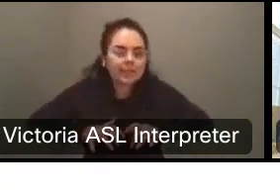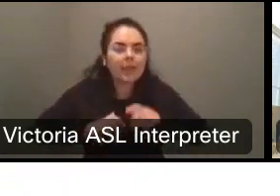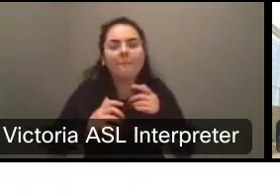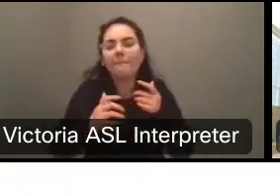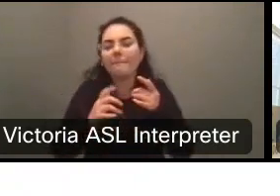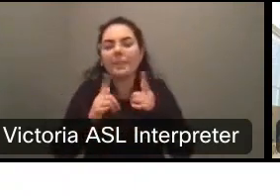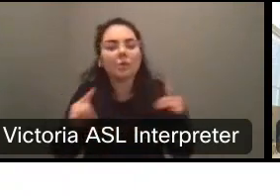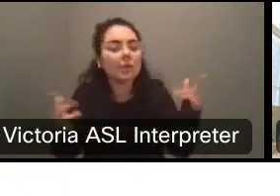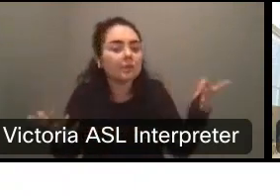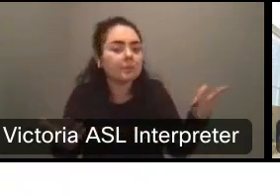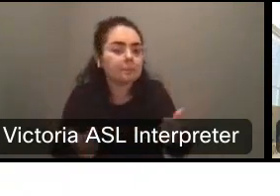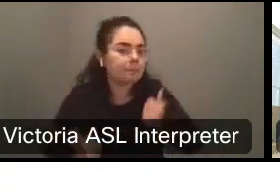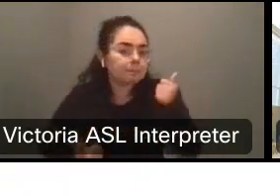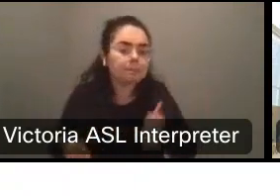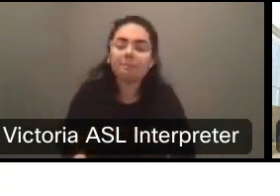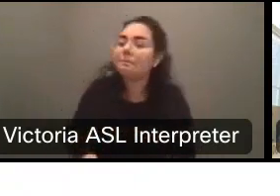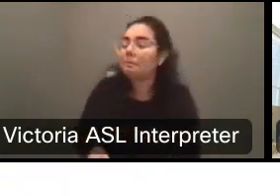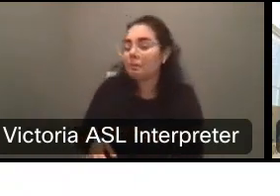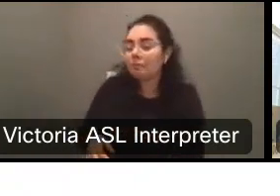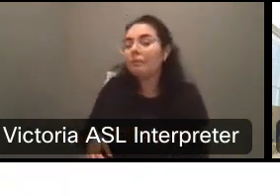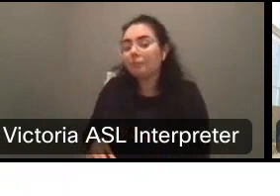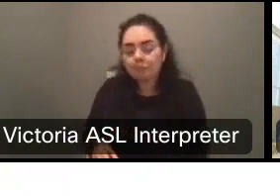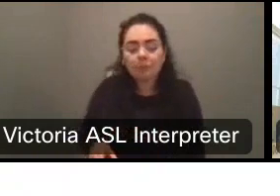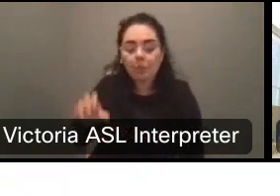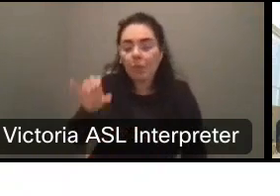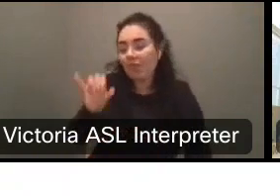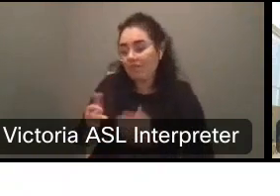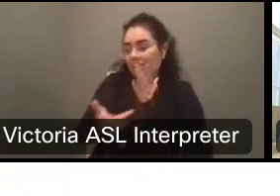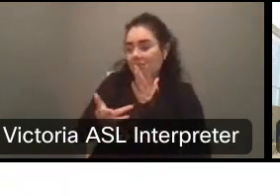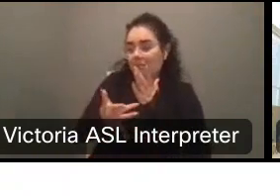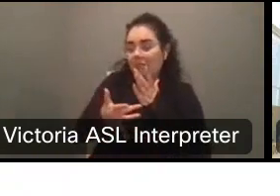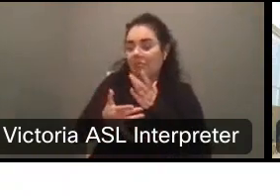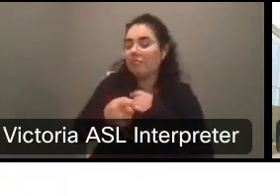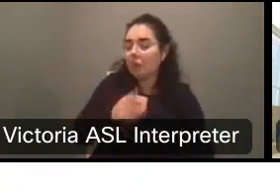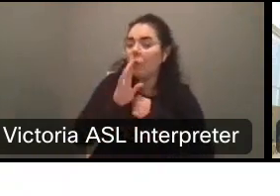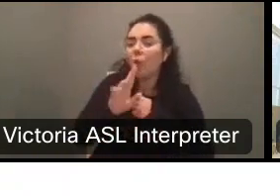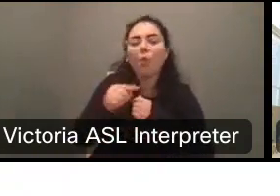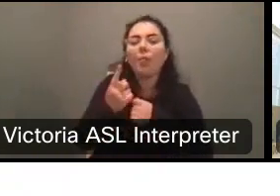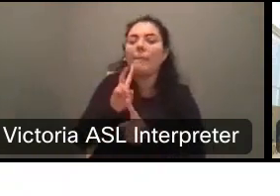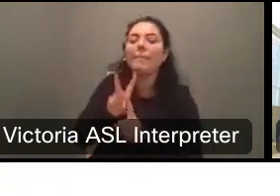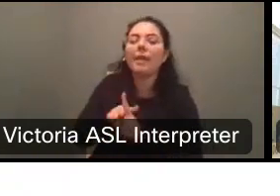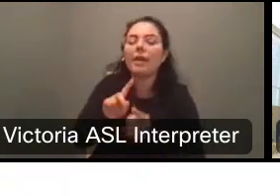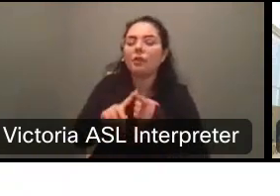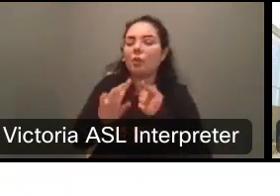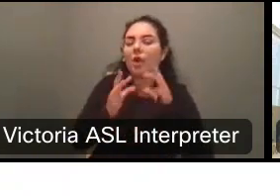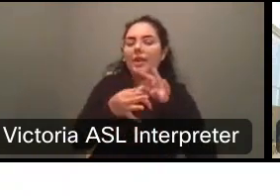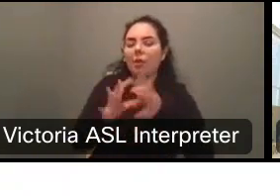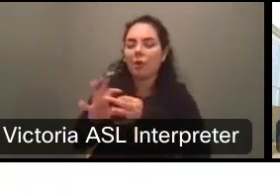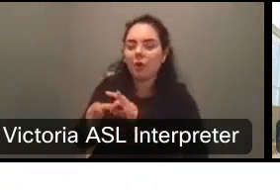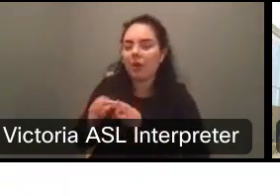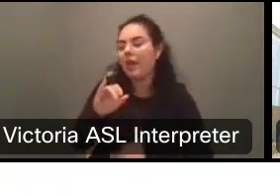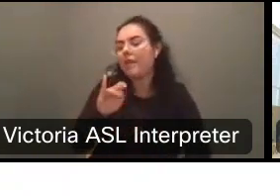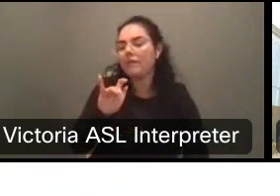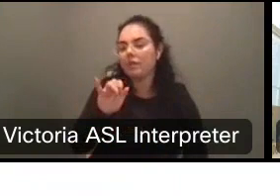and Yeah. servers? So this technology right here only applies to our network infrastructure as well